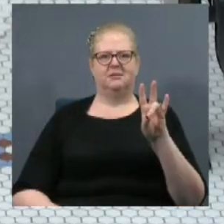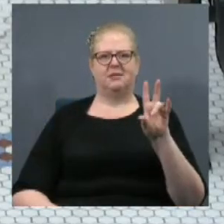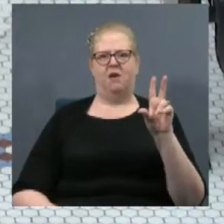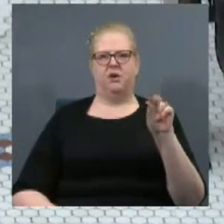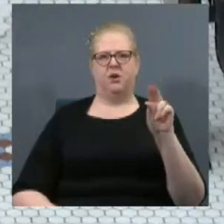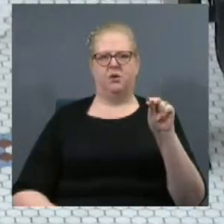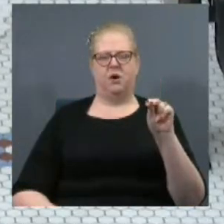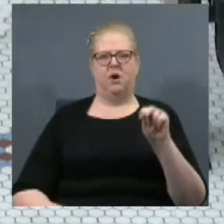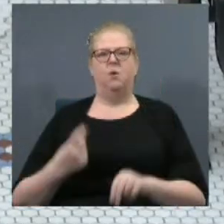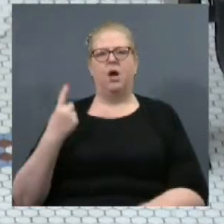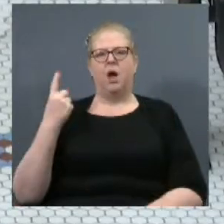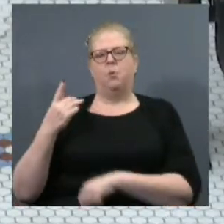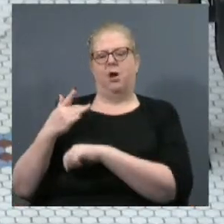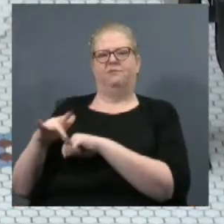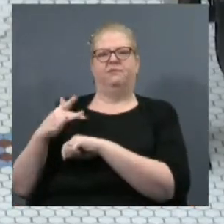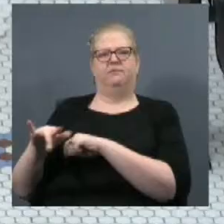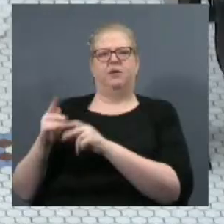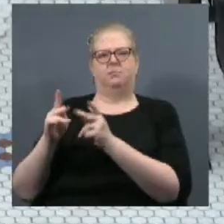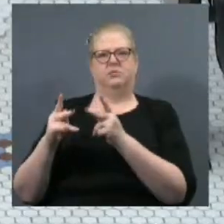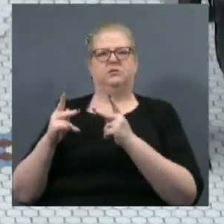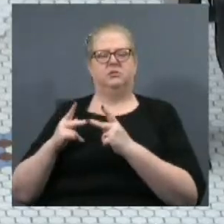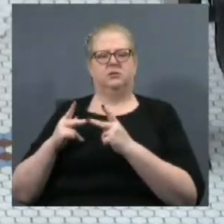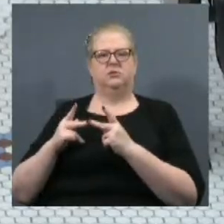open position. Staff recommends denial.